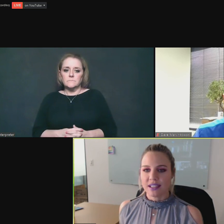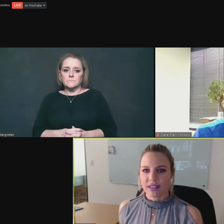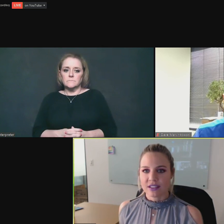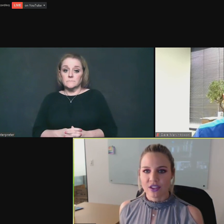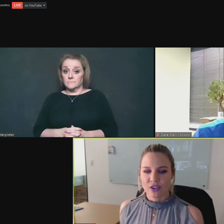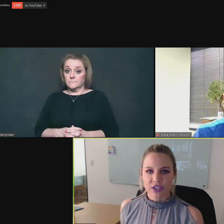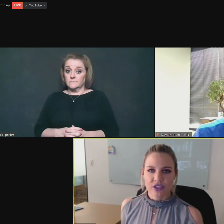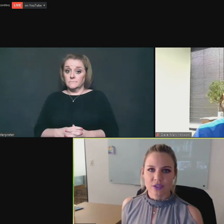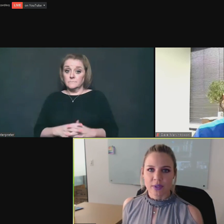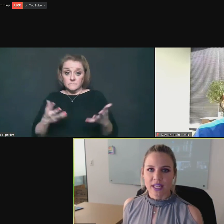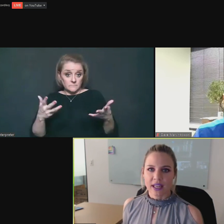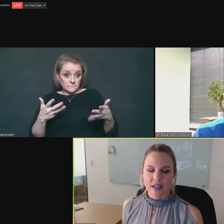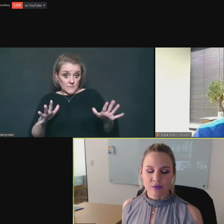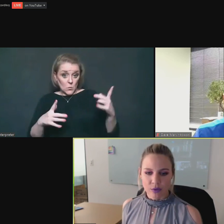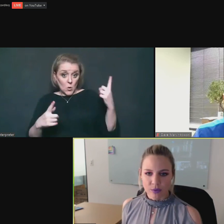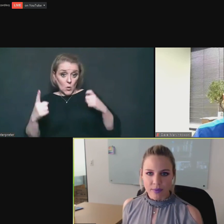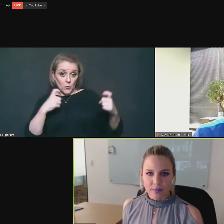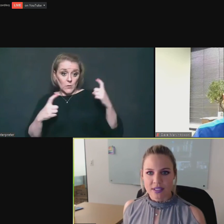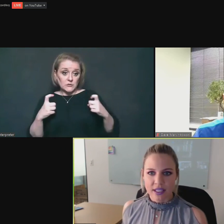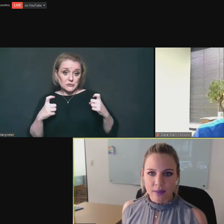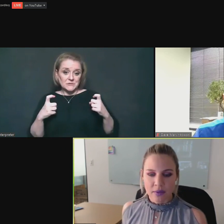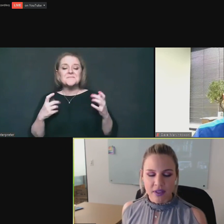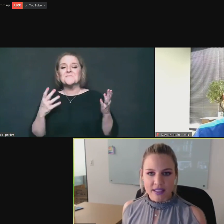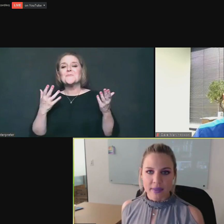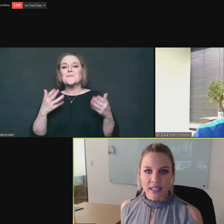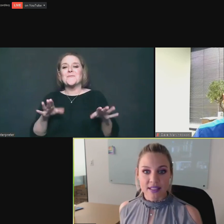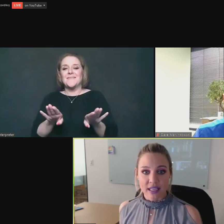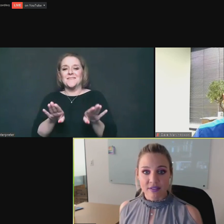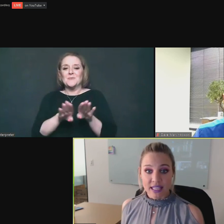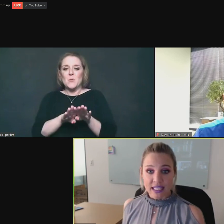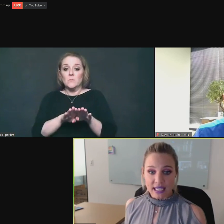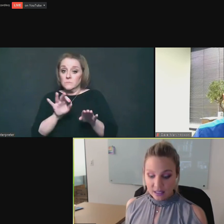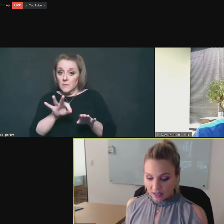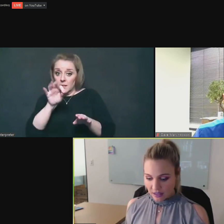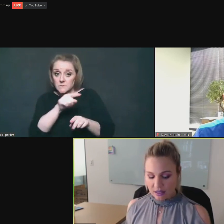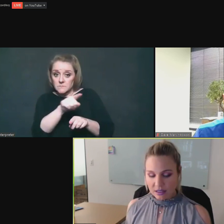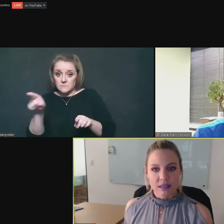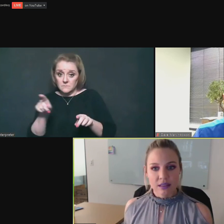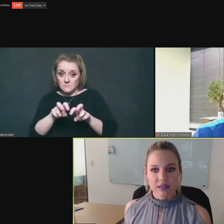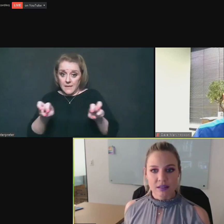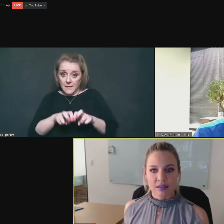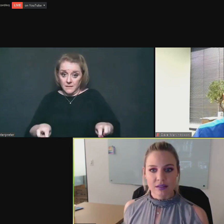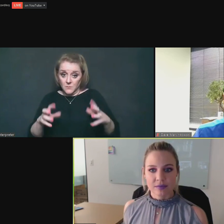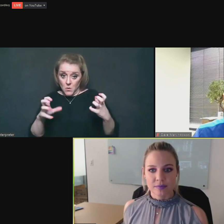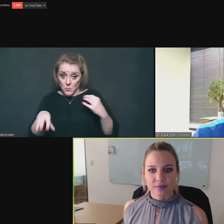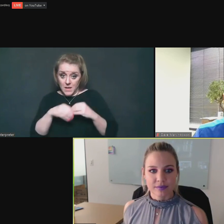Okay, if that's all the questions we have, we'll wrap this up unless the panelists have anything to add.